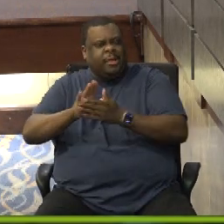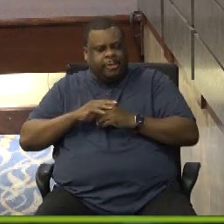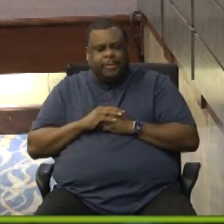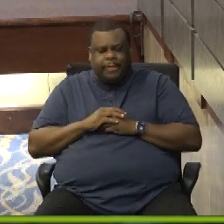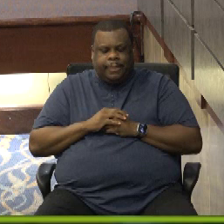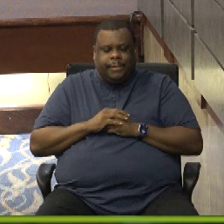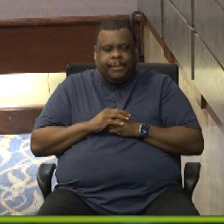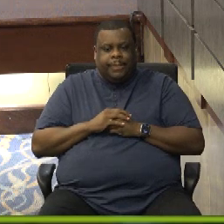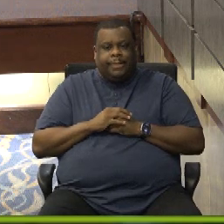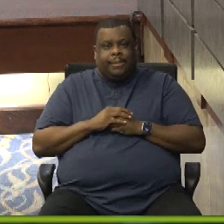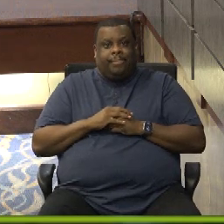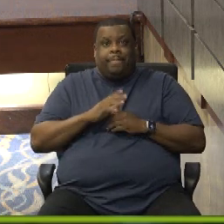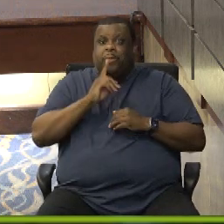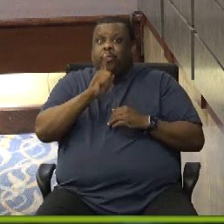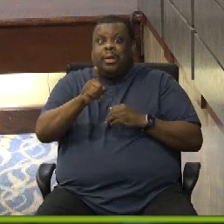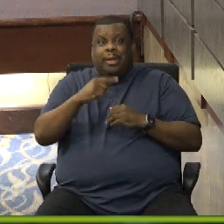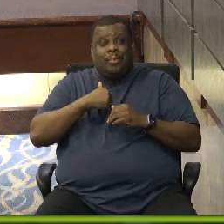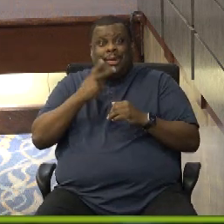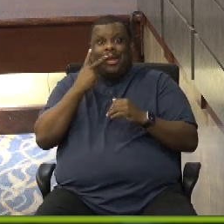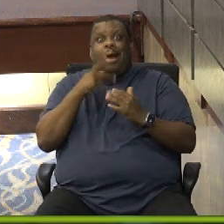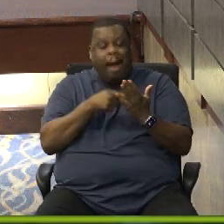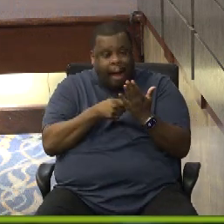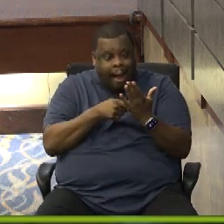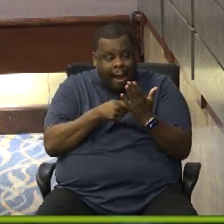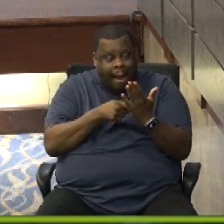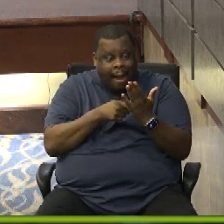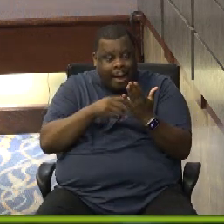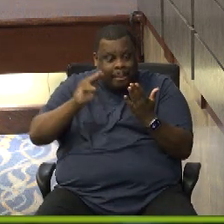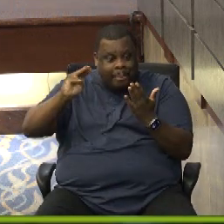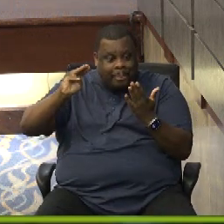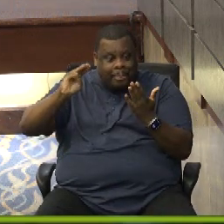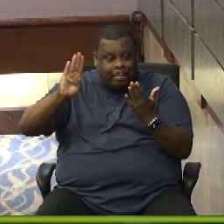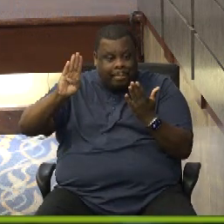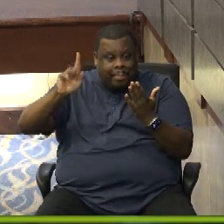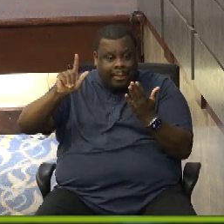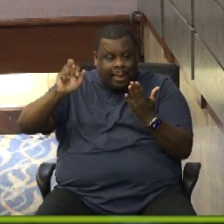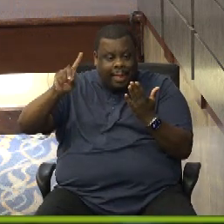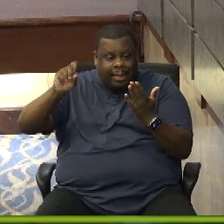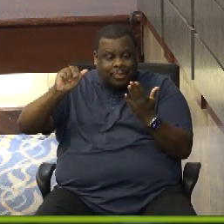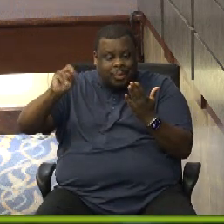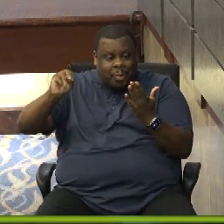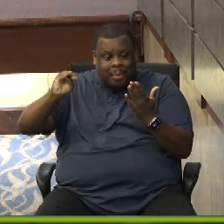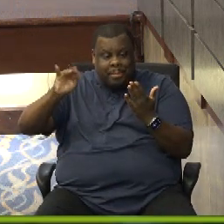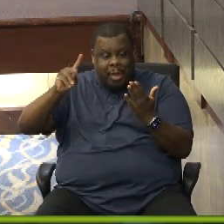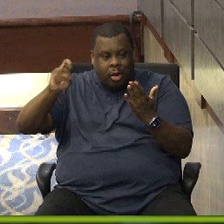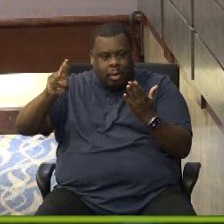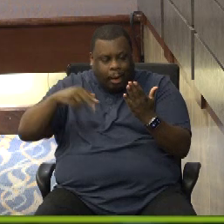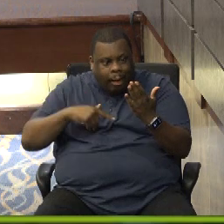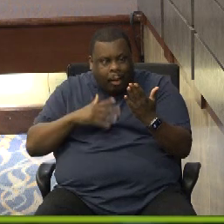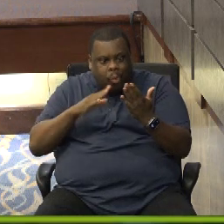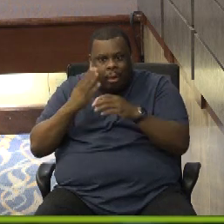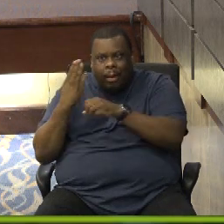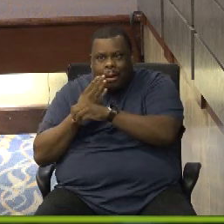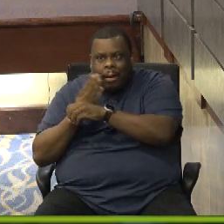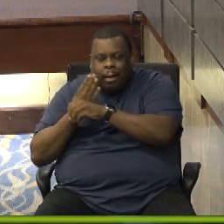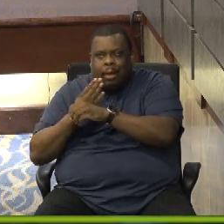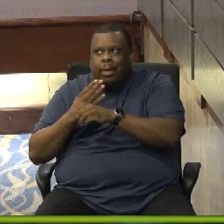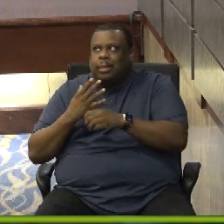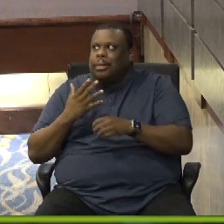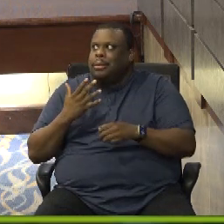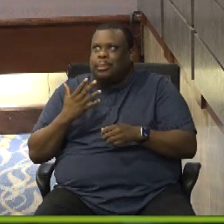to say, I actually smiled myself when I read that one, so. I'm like, I'm not gonna say anything, because you already